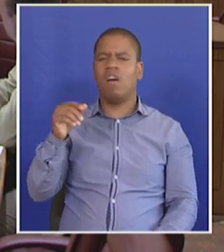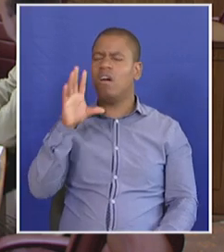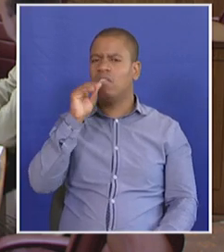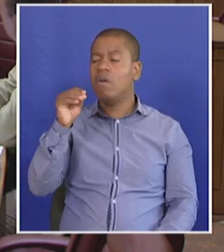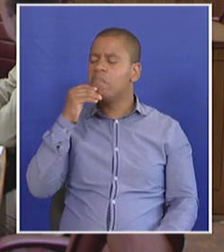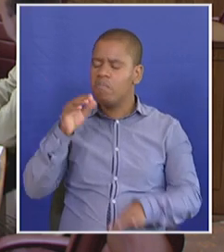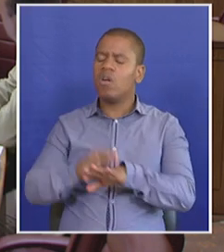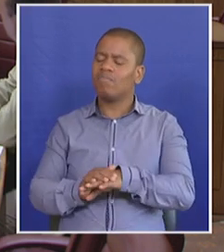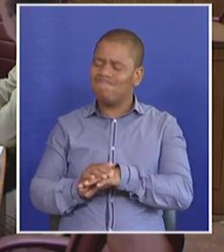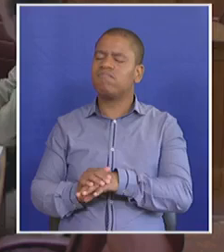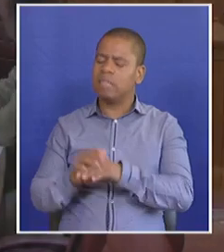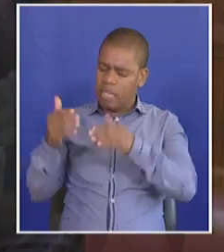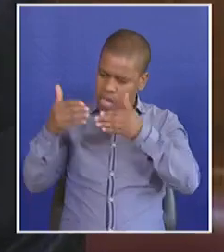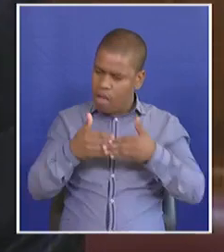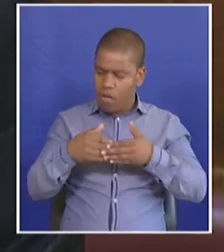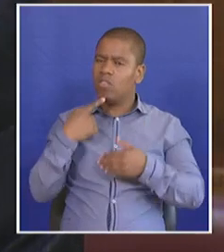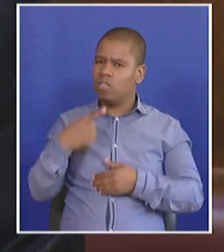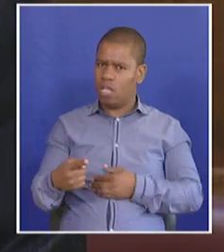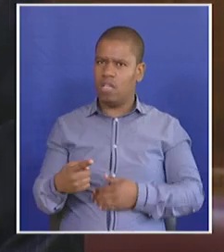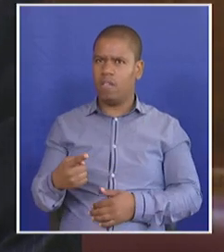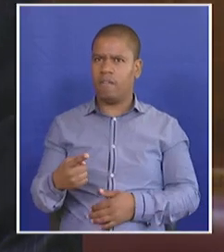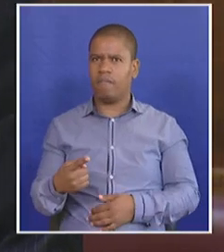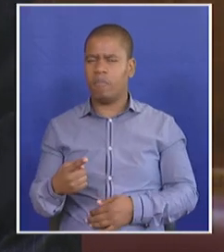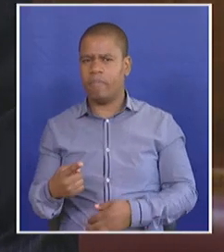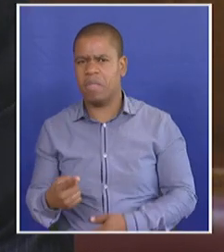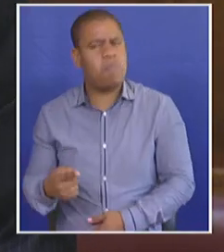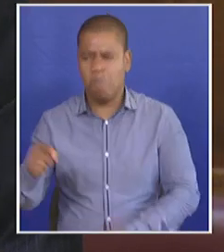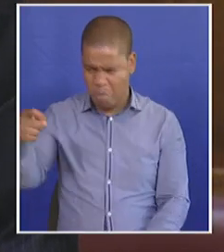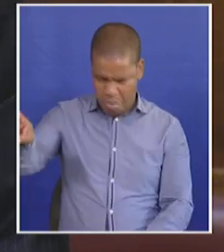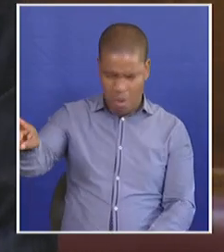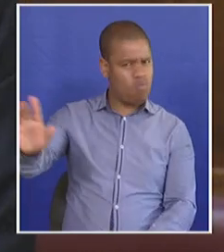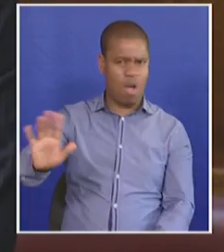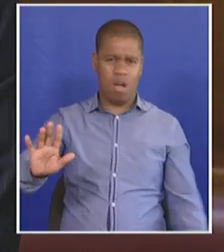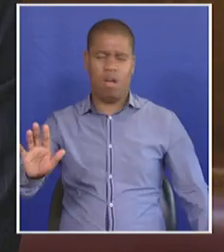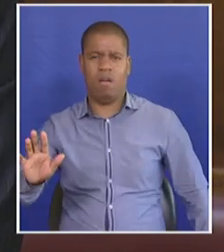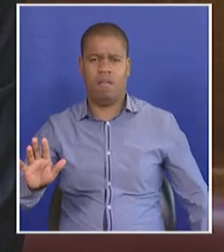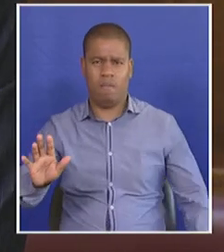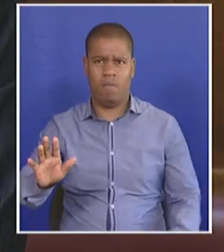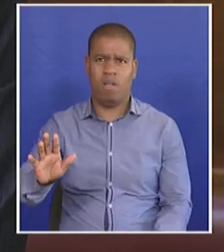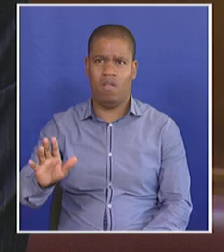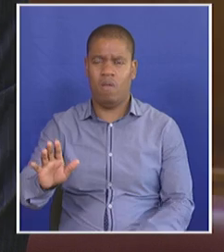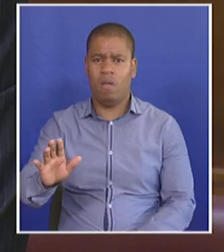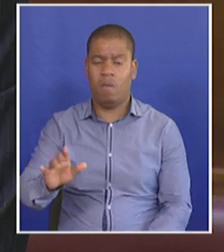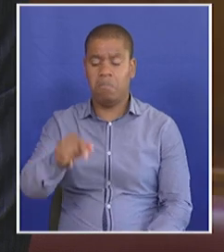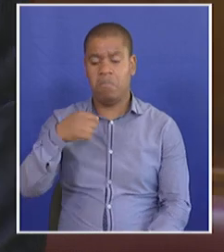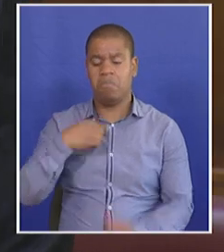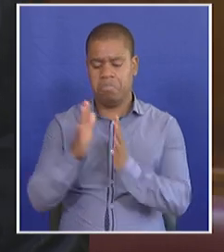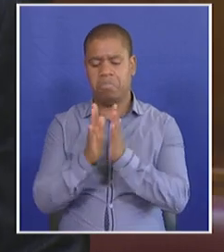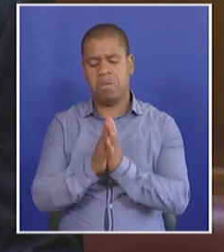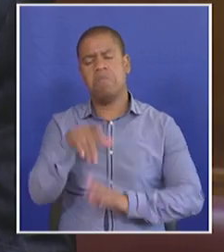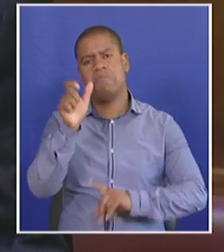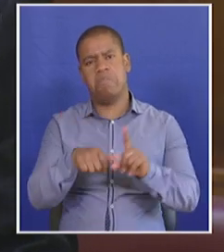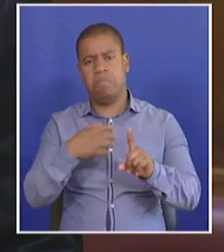act before asking questions. I believe that is not the right way to go about. We haven't asked the Minister